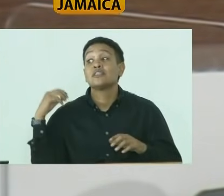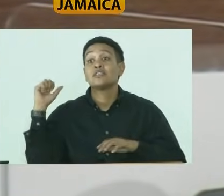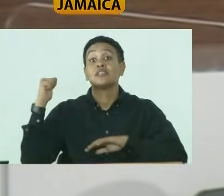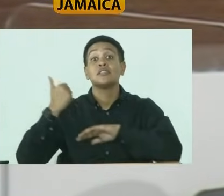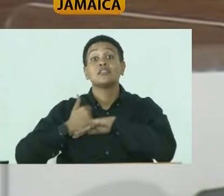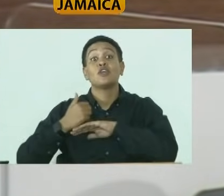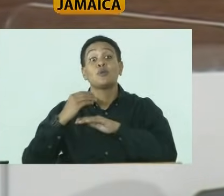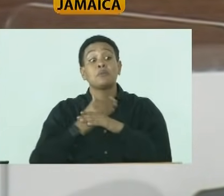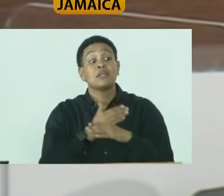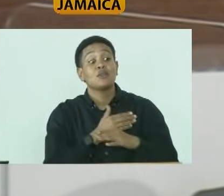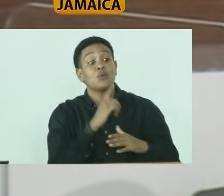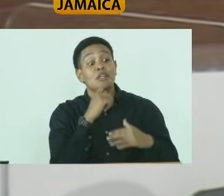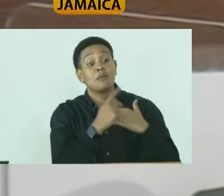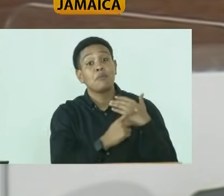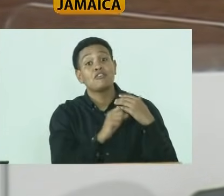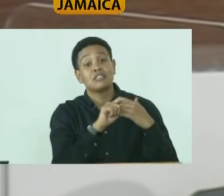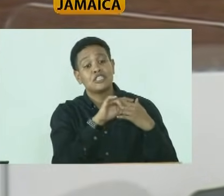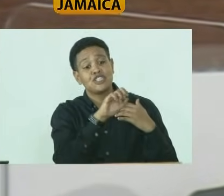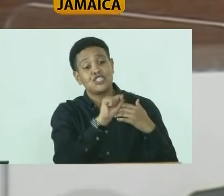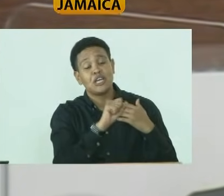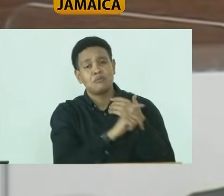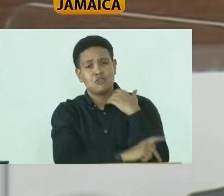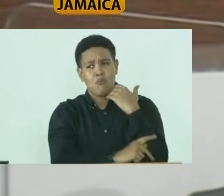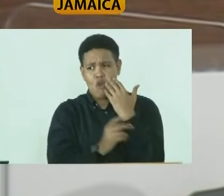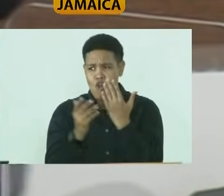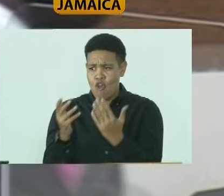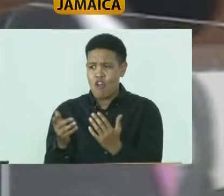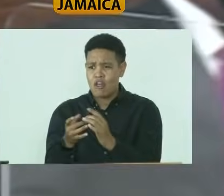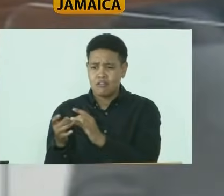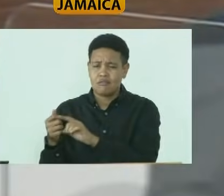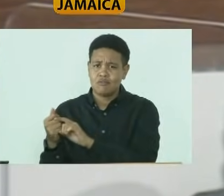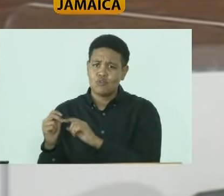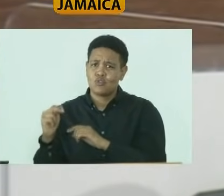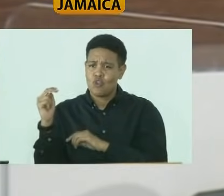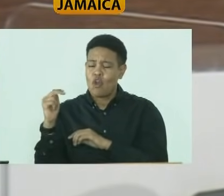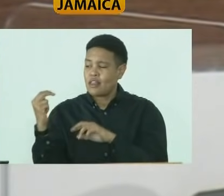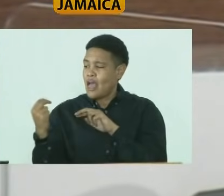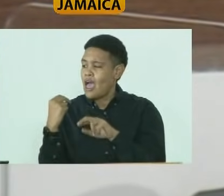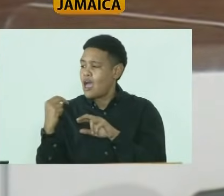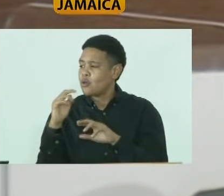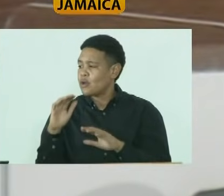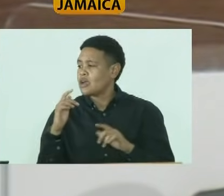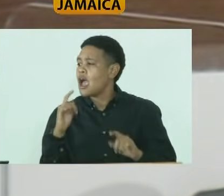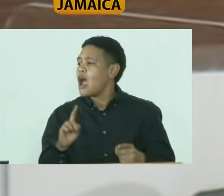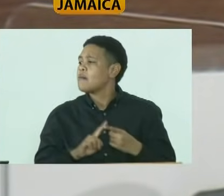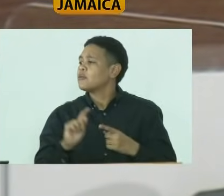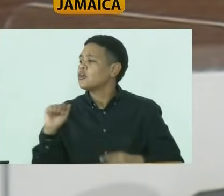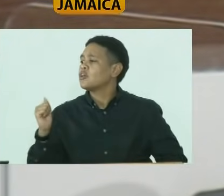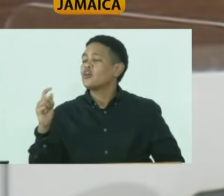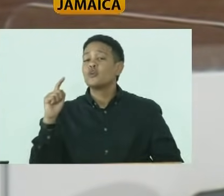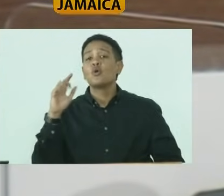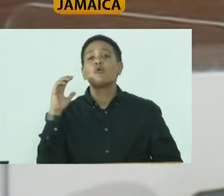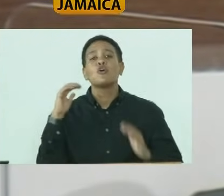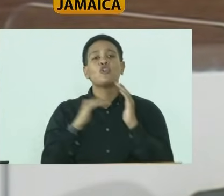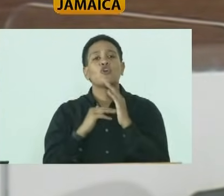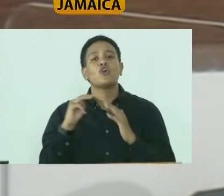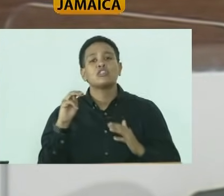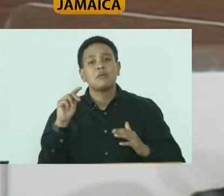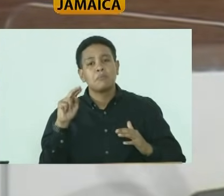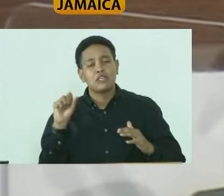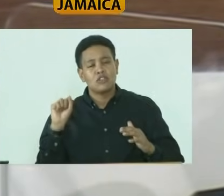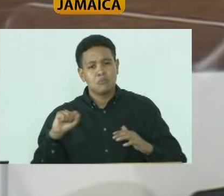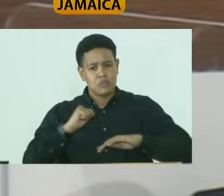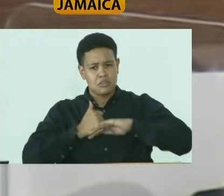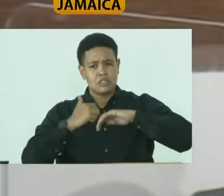the parishes of St. James and Portland along the North Coast Highway. Another 100,000 meters must be installed